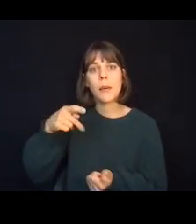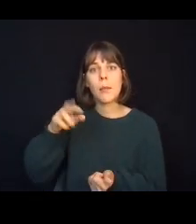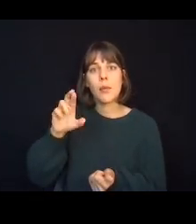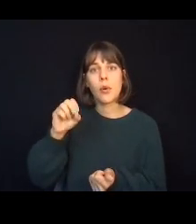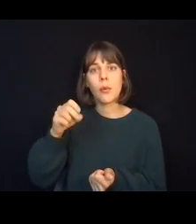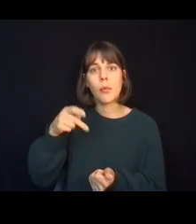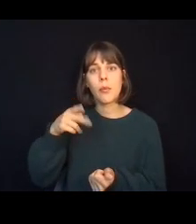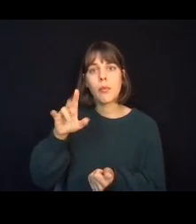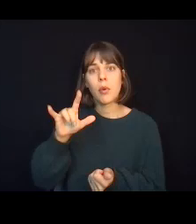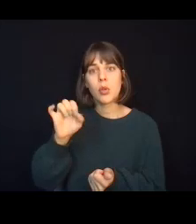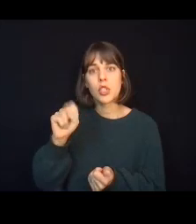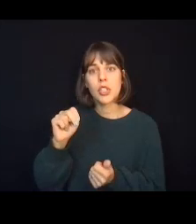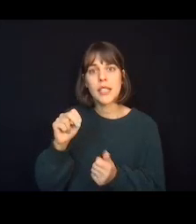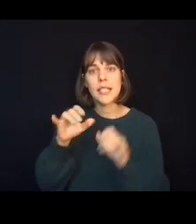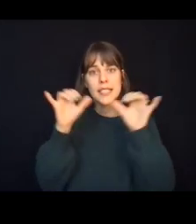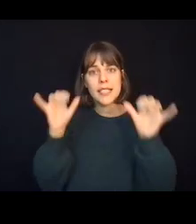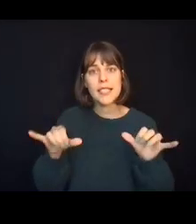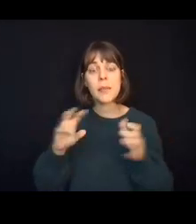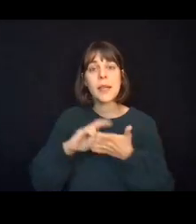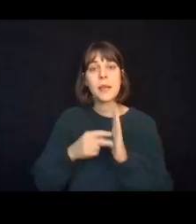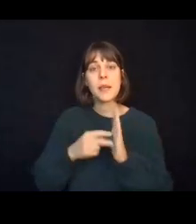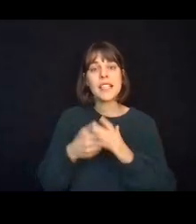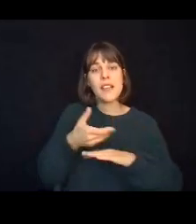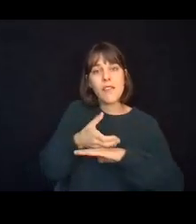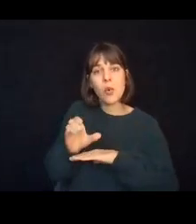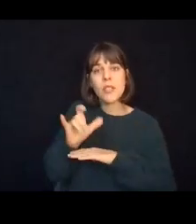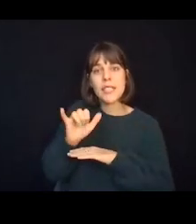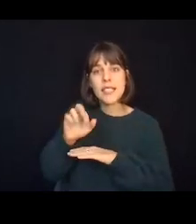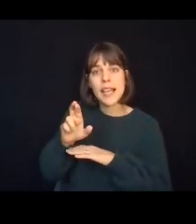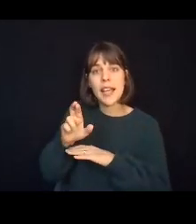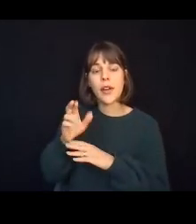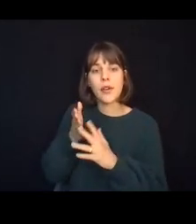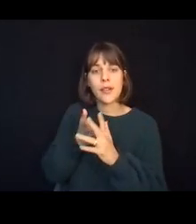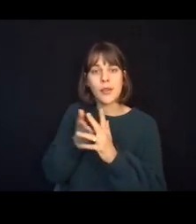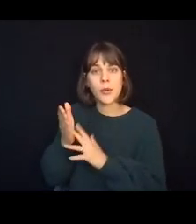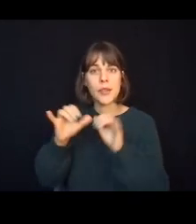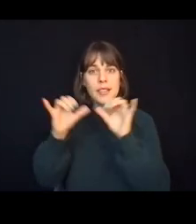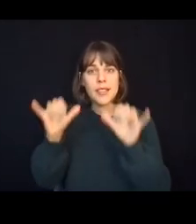part does is that it uses forced air to cool our propulsion system on our LRV vehicles.